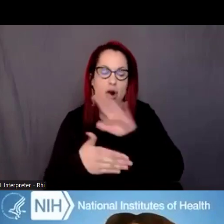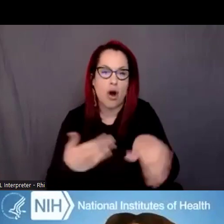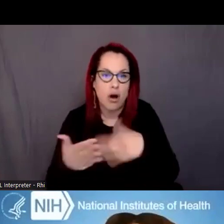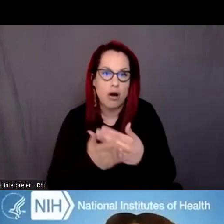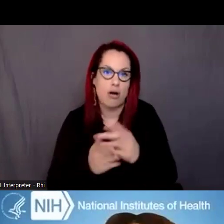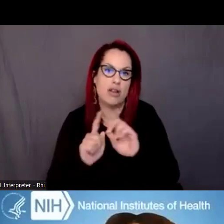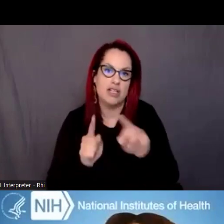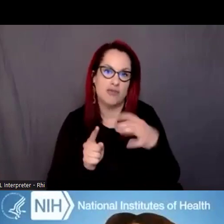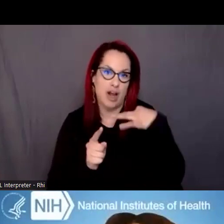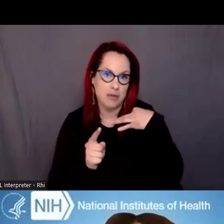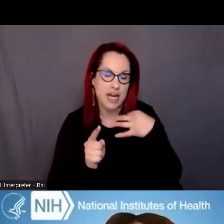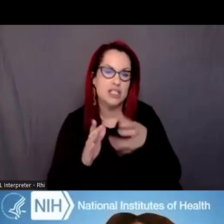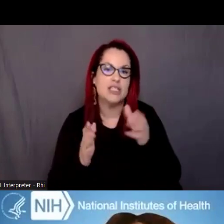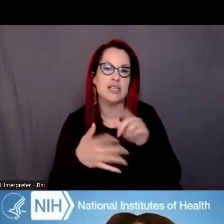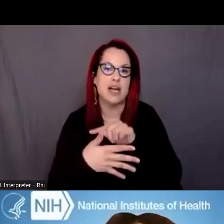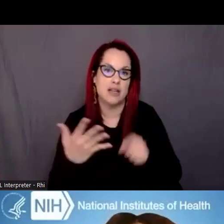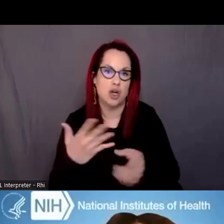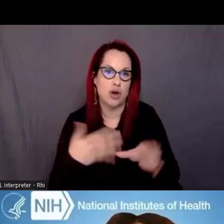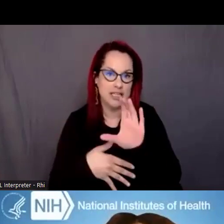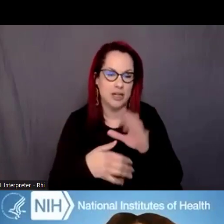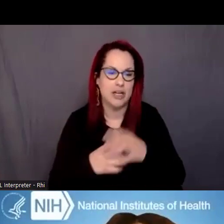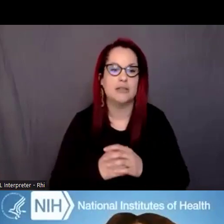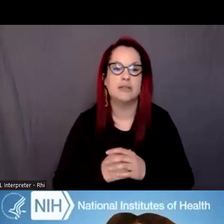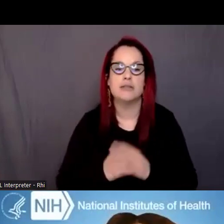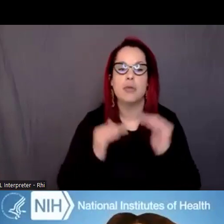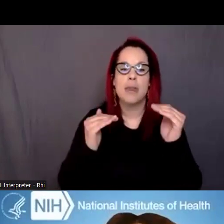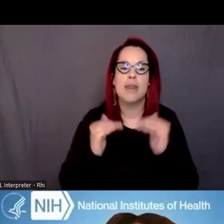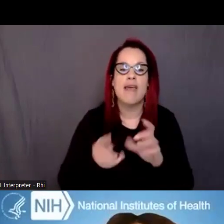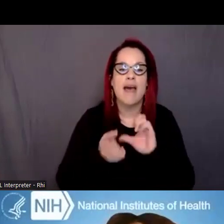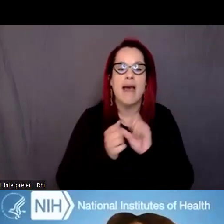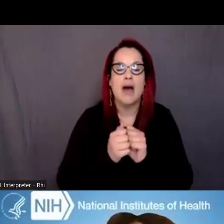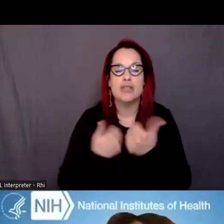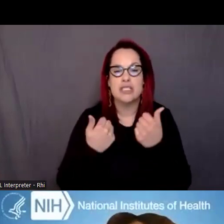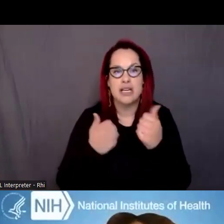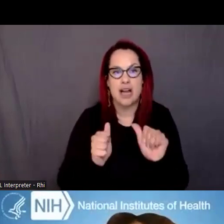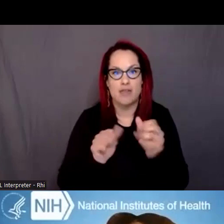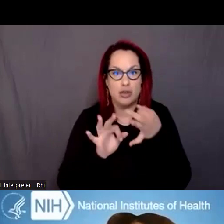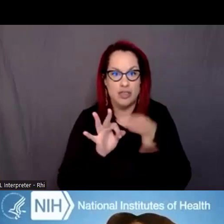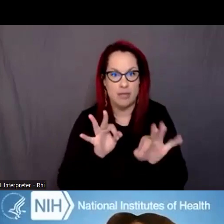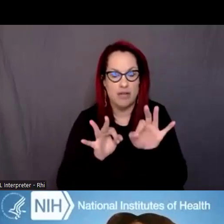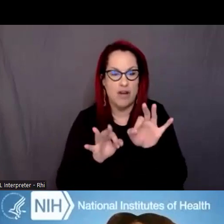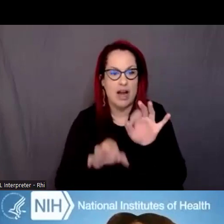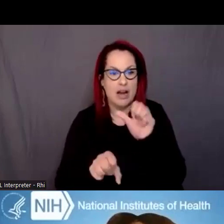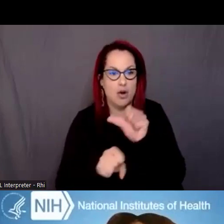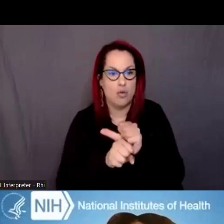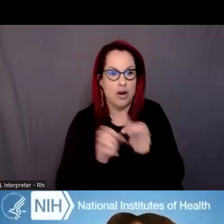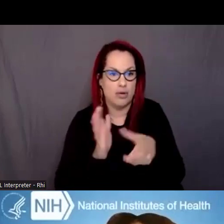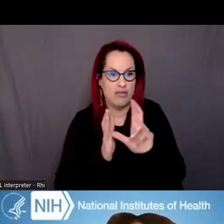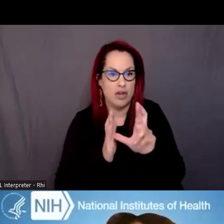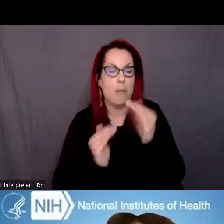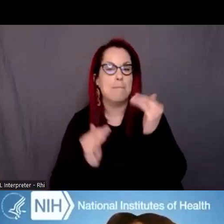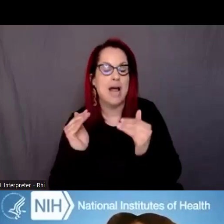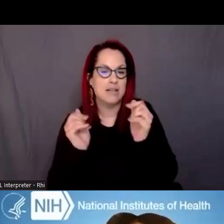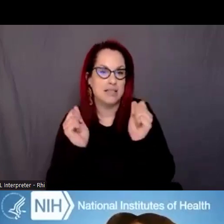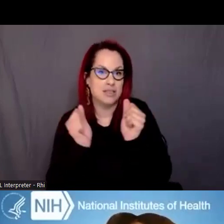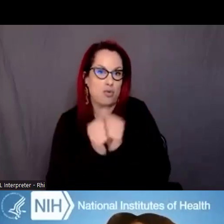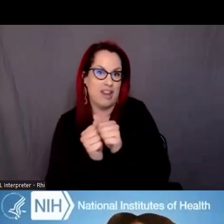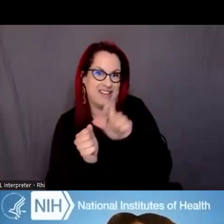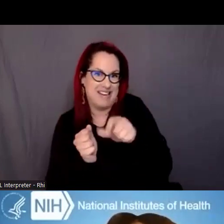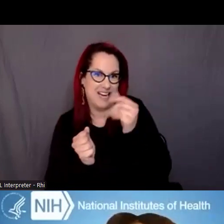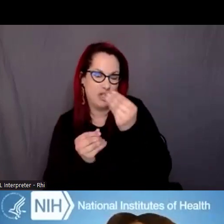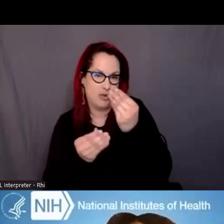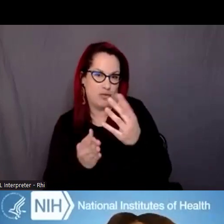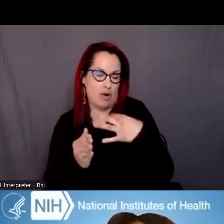Brian. How is the effort to simplify the work of review been balanced by the needs to let applicants know how to prepare